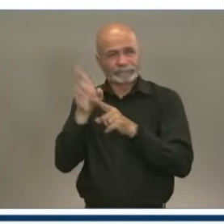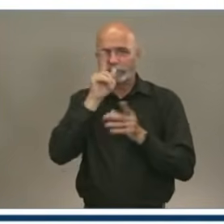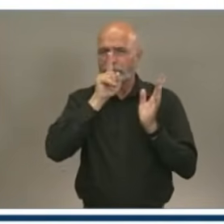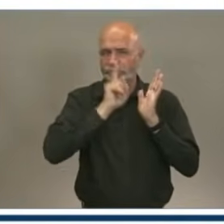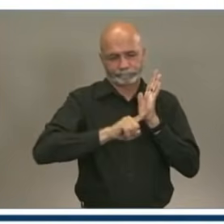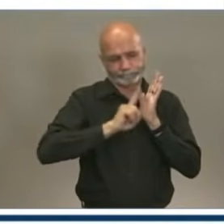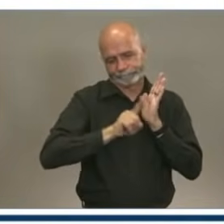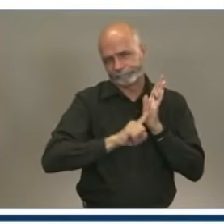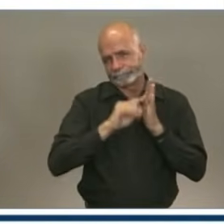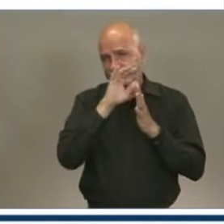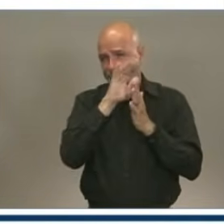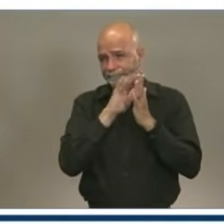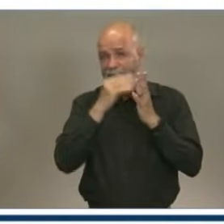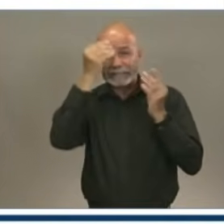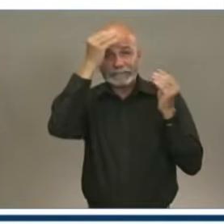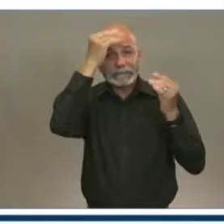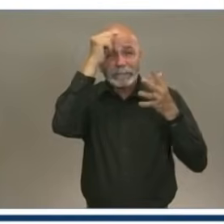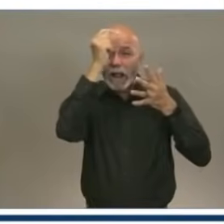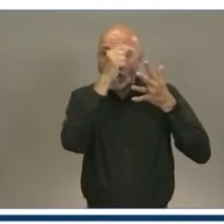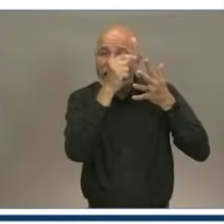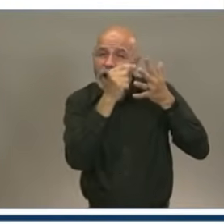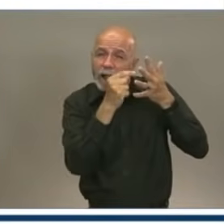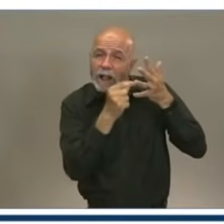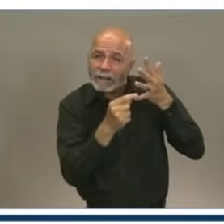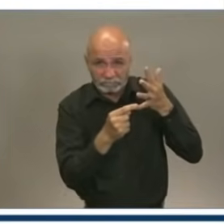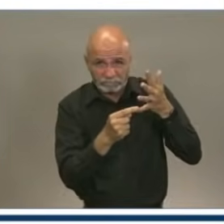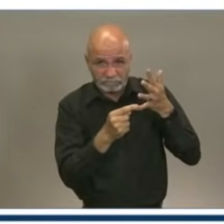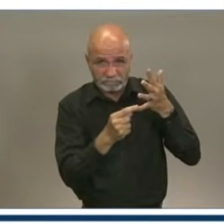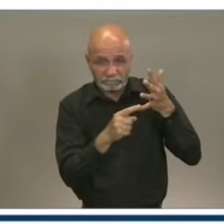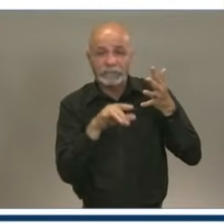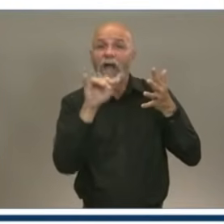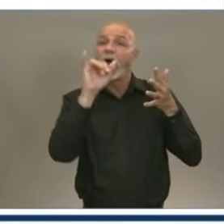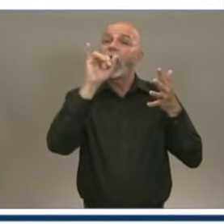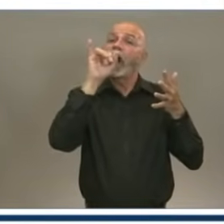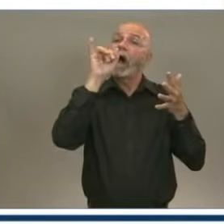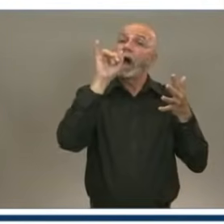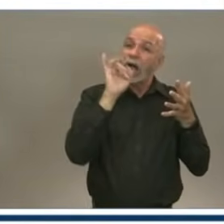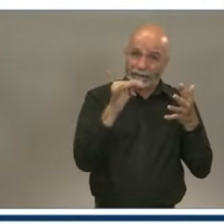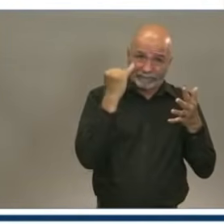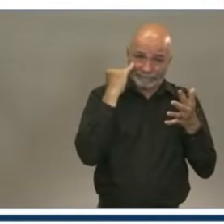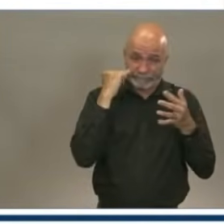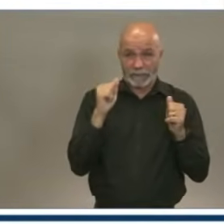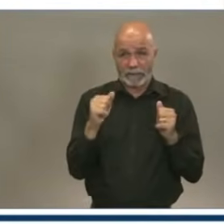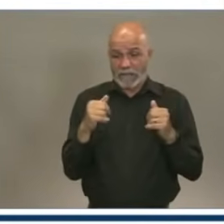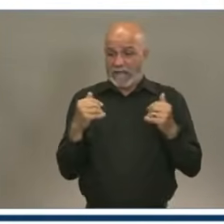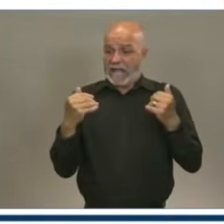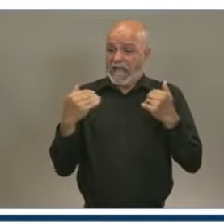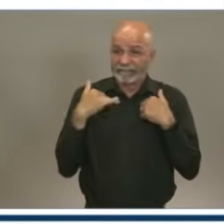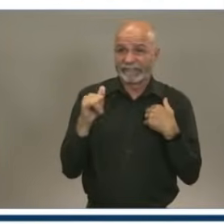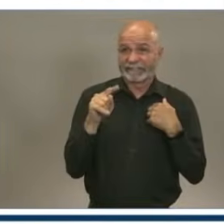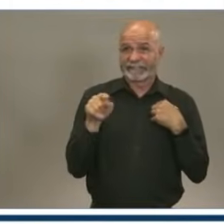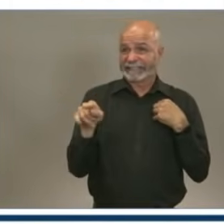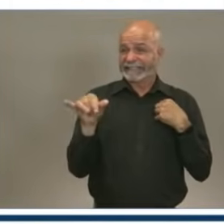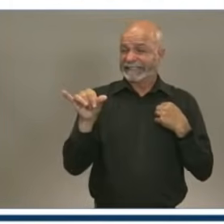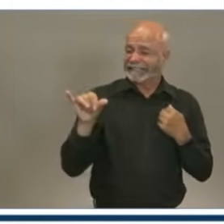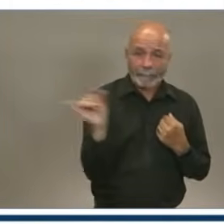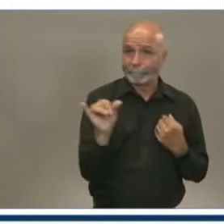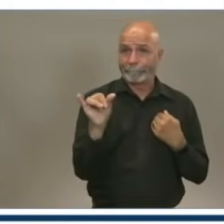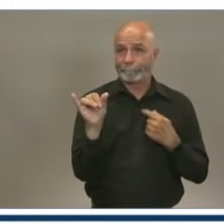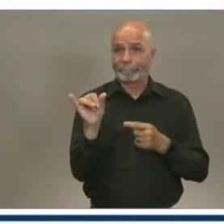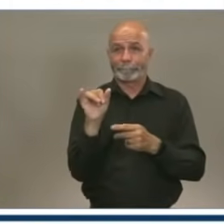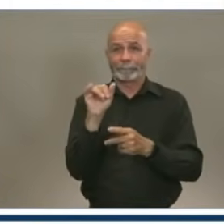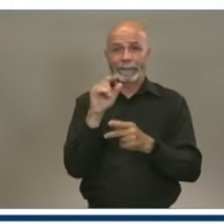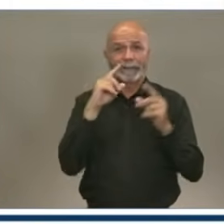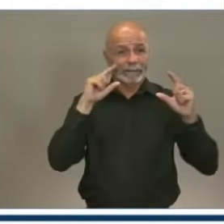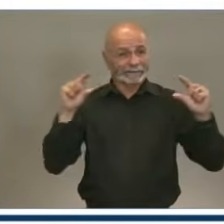been that, yeah, in an ideal world, when you have equal access to the same vaccines in the same time, that you should try to get the same.